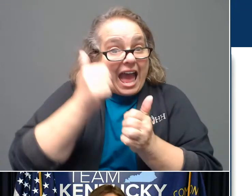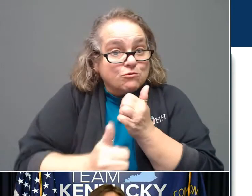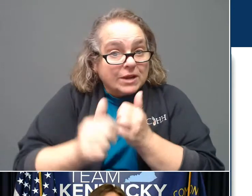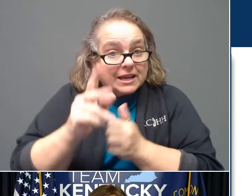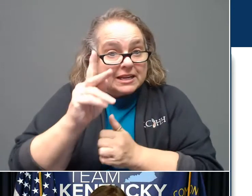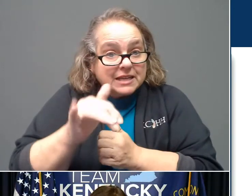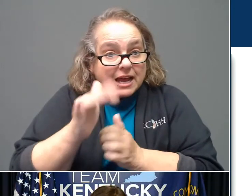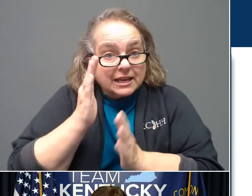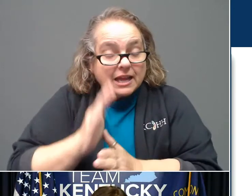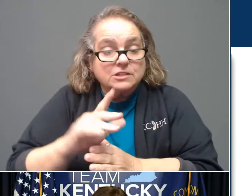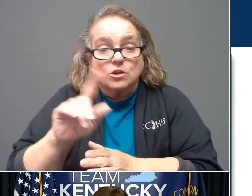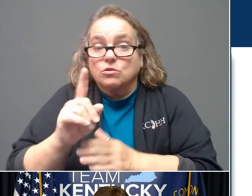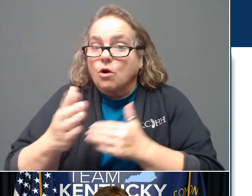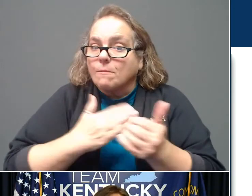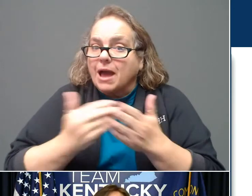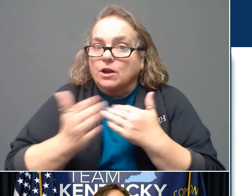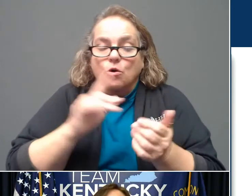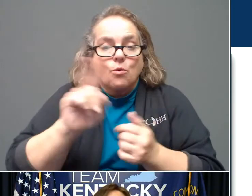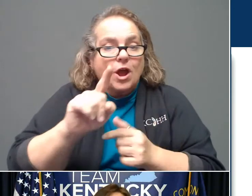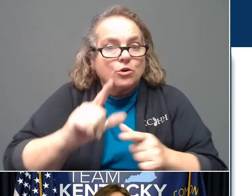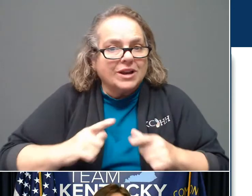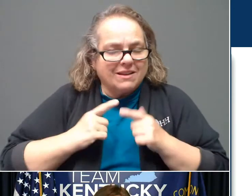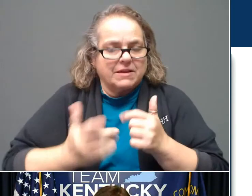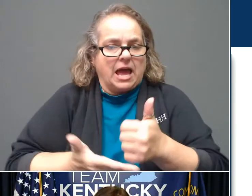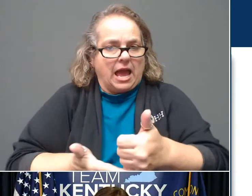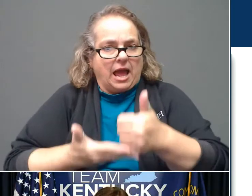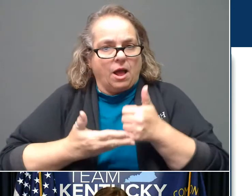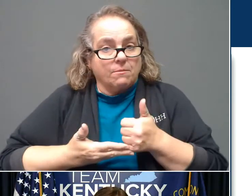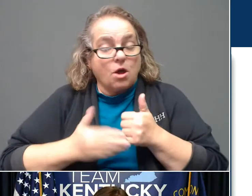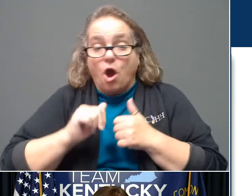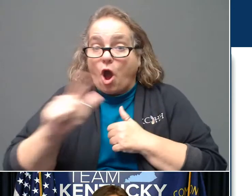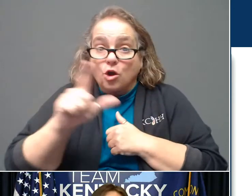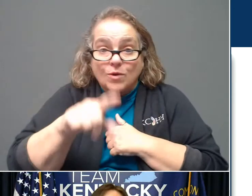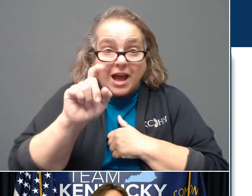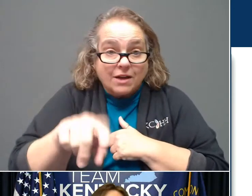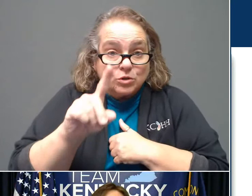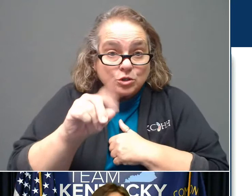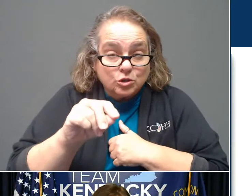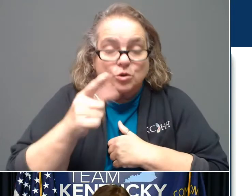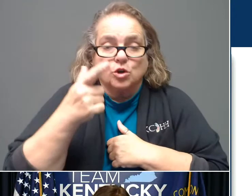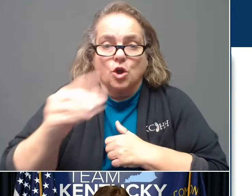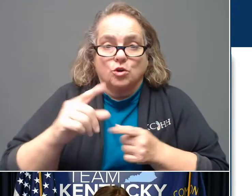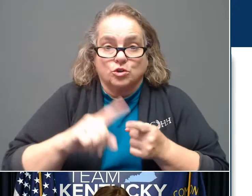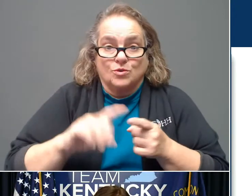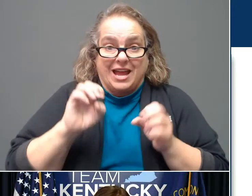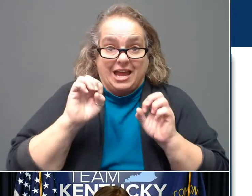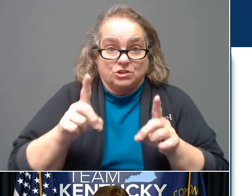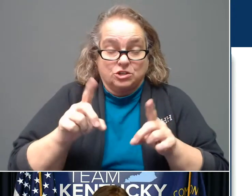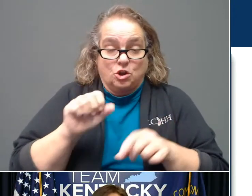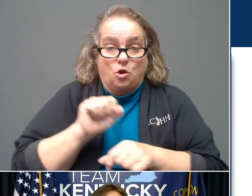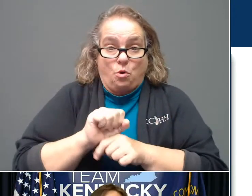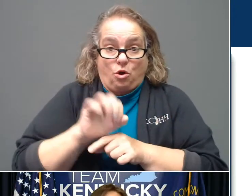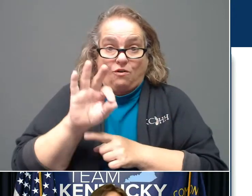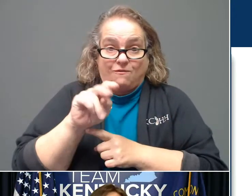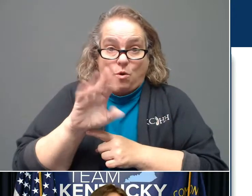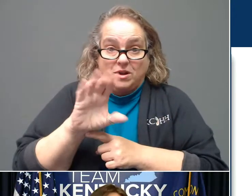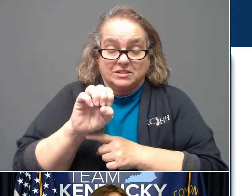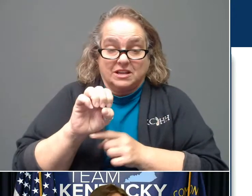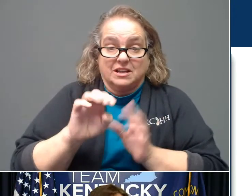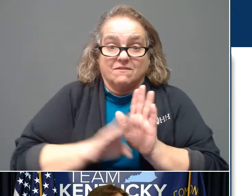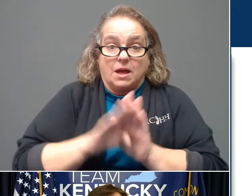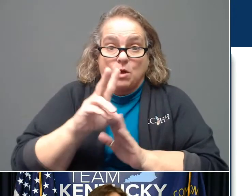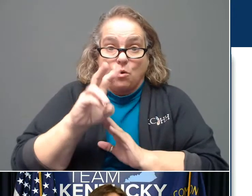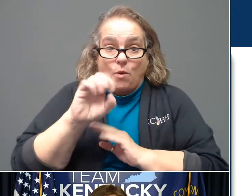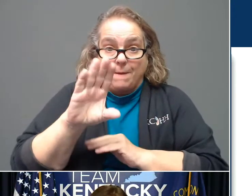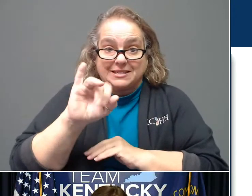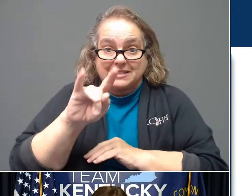you live, to help. All you have to do is go to the Education and Workforce Development website, perform the speed test,